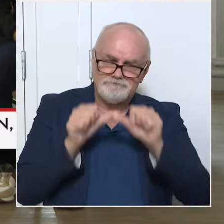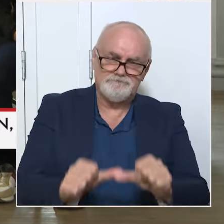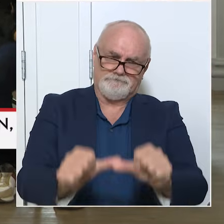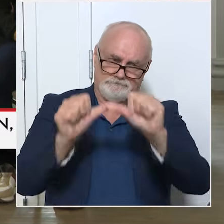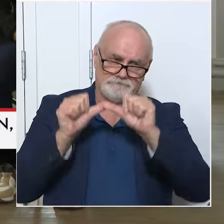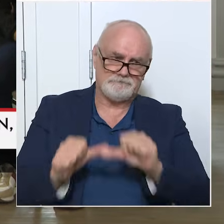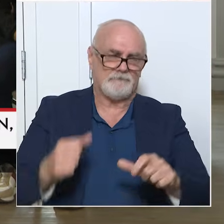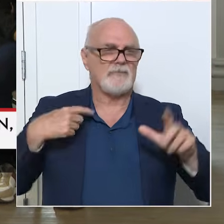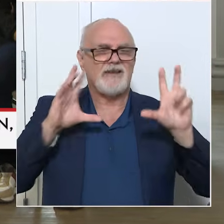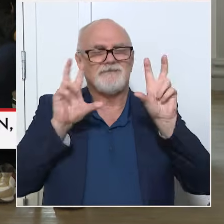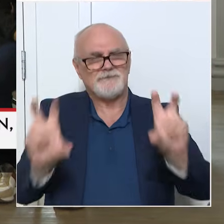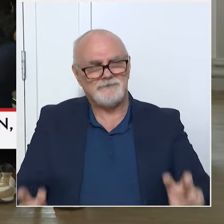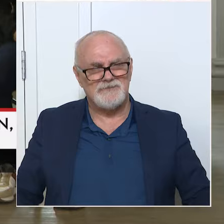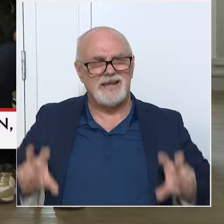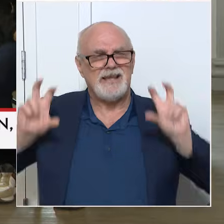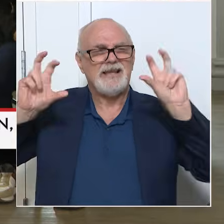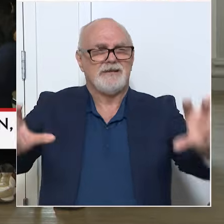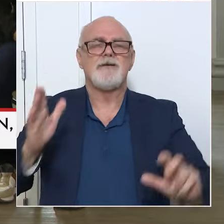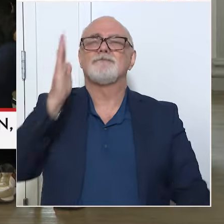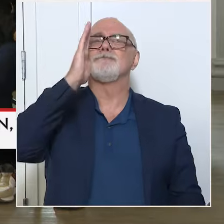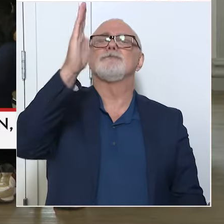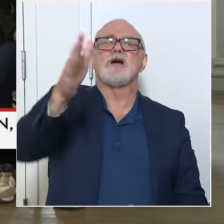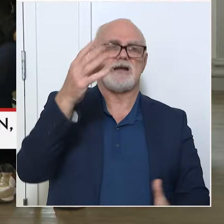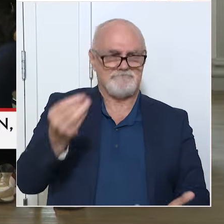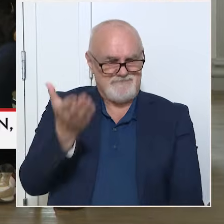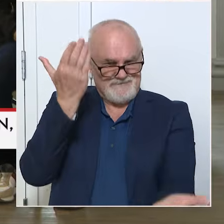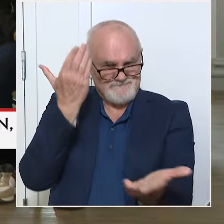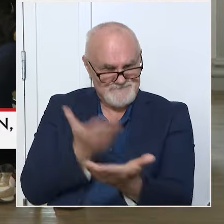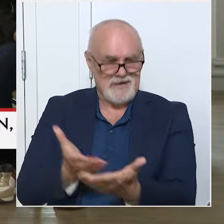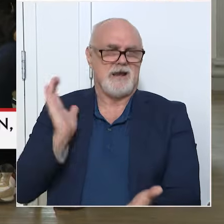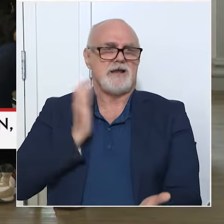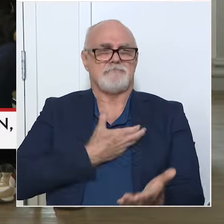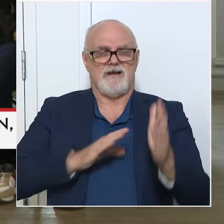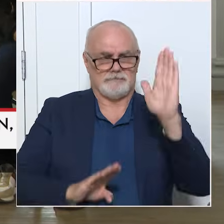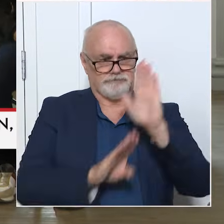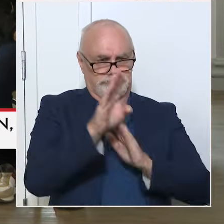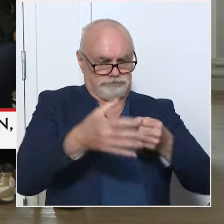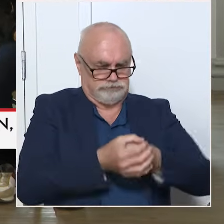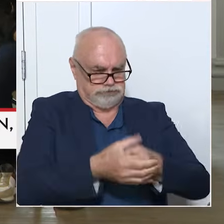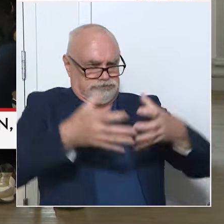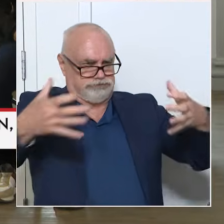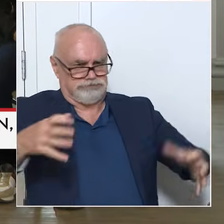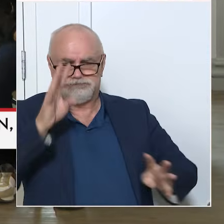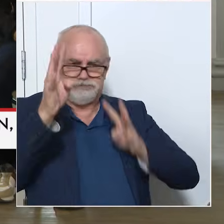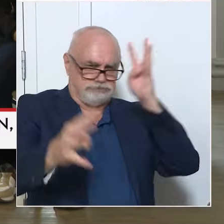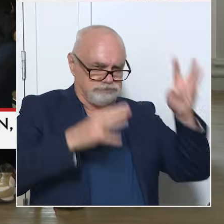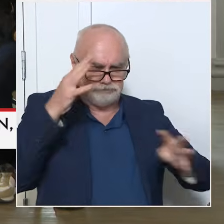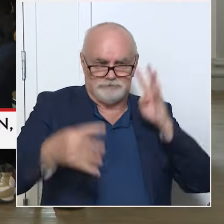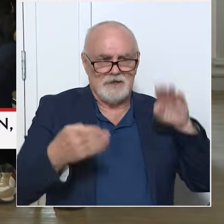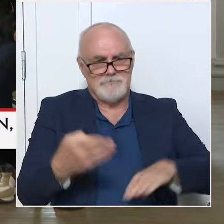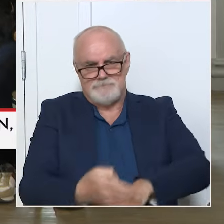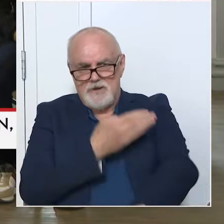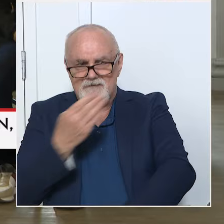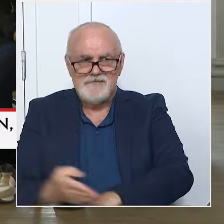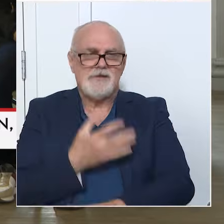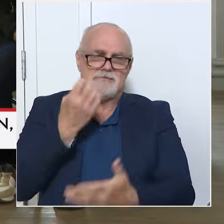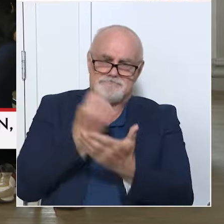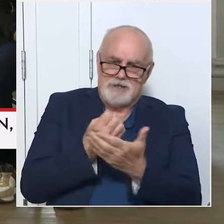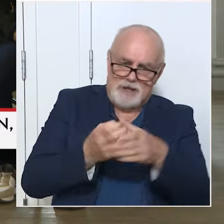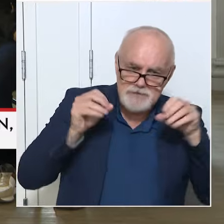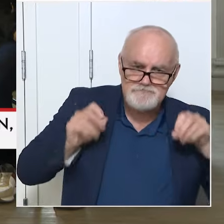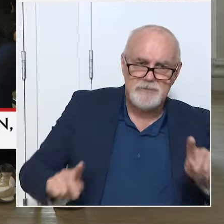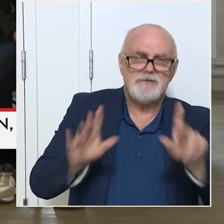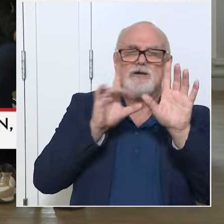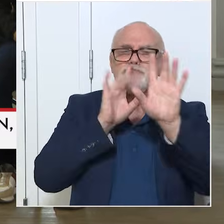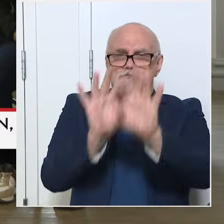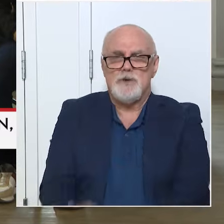future and proving that inclusive growth, innovation, and economic opportunity are central to our story